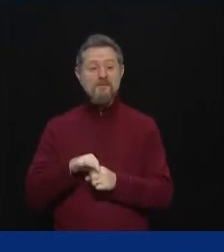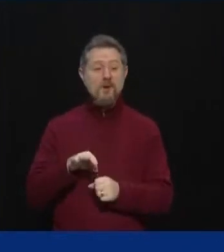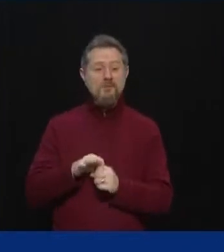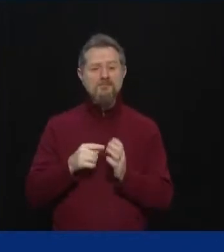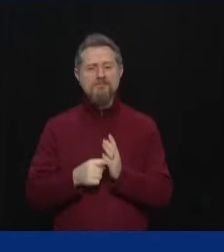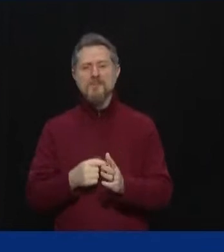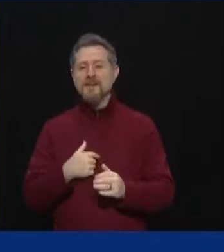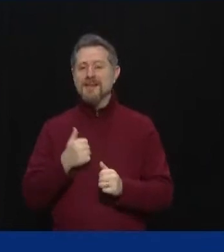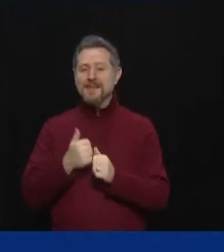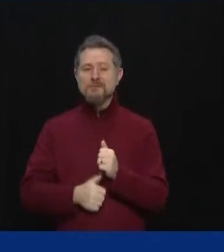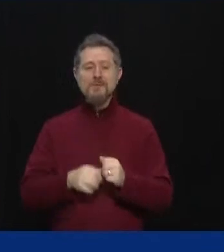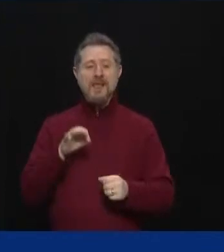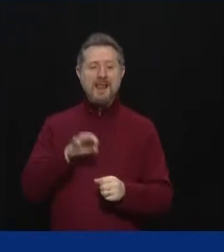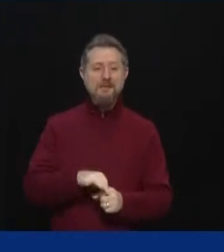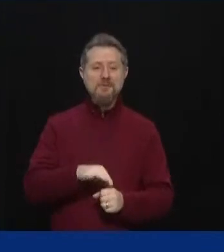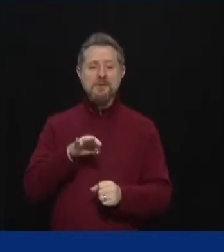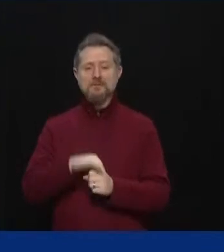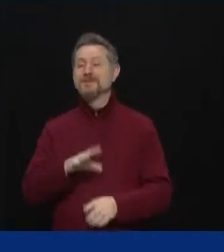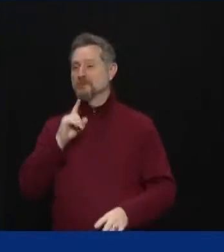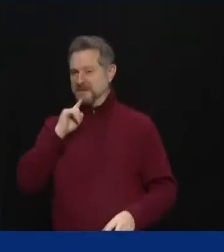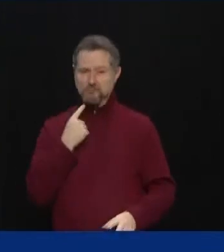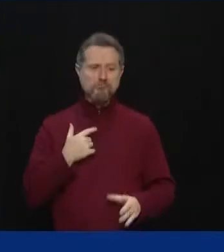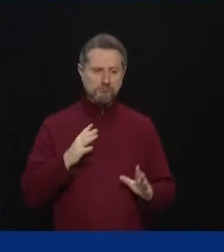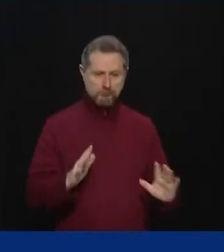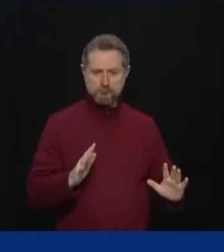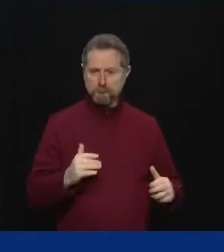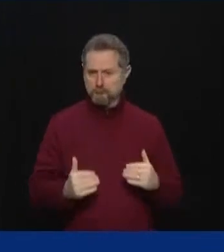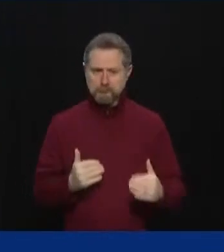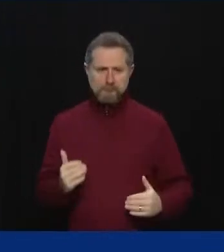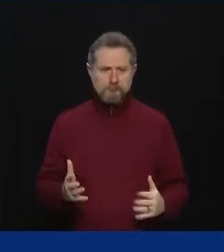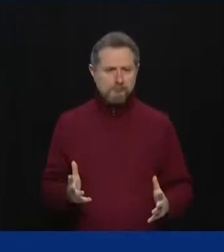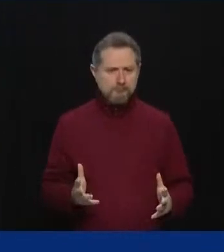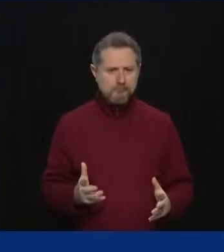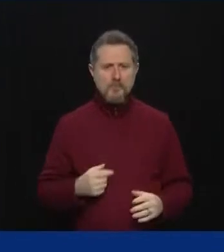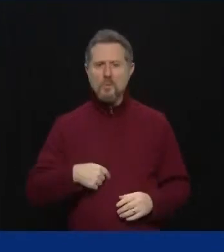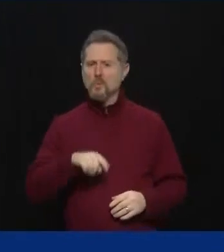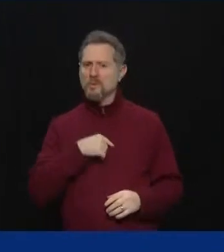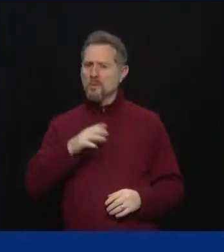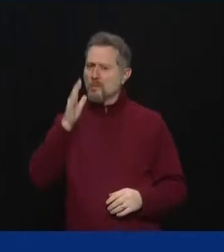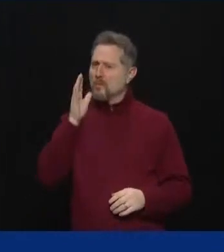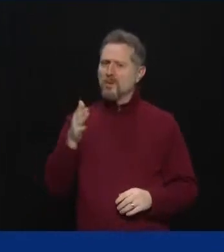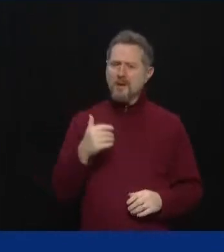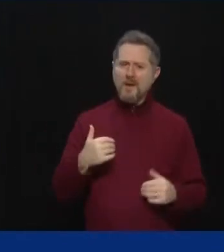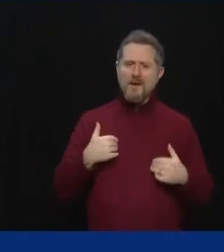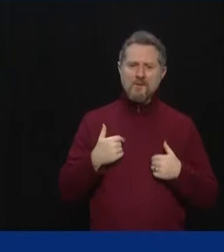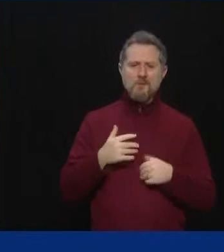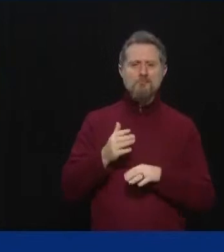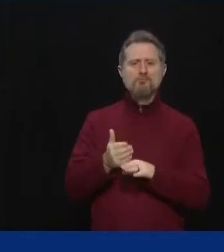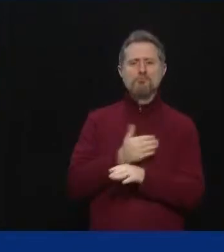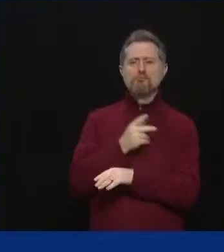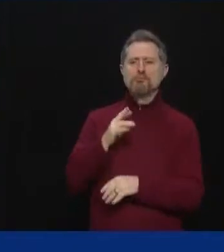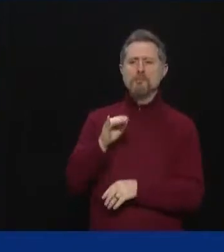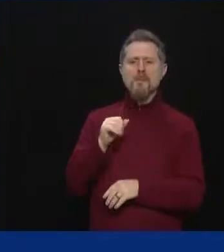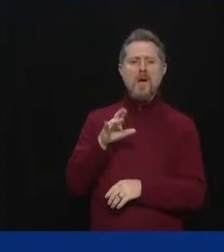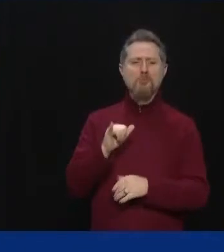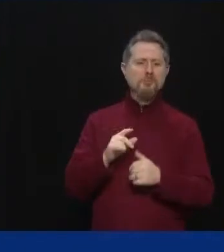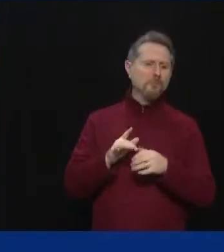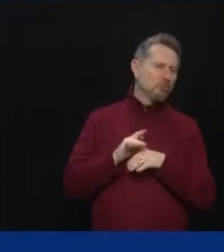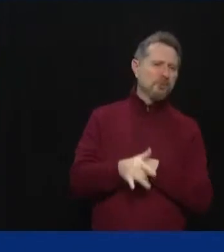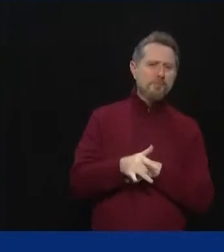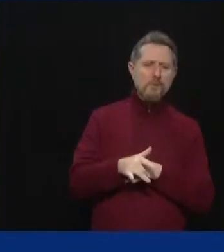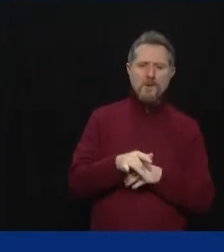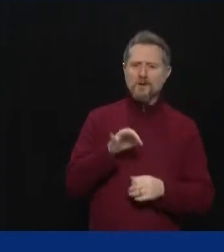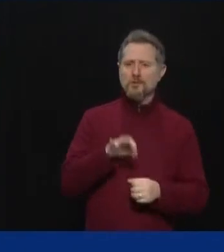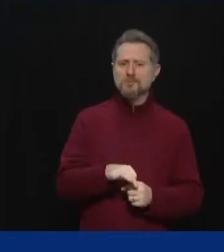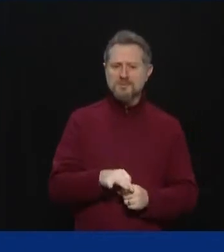election seriously. Unless everyone drops out, we will have a primary. I'm not expecting that. But I have said from the beginning,